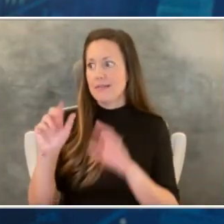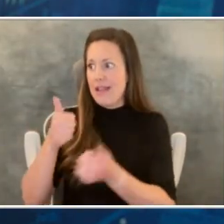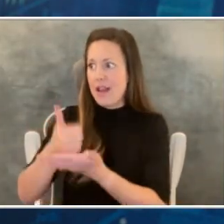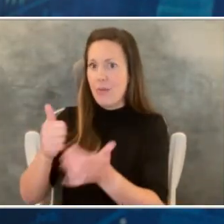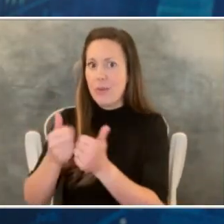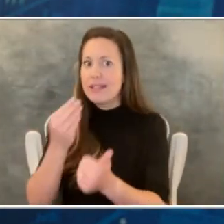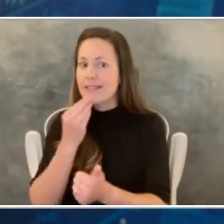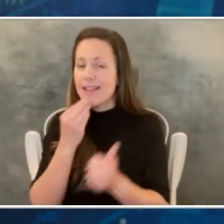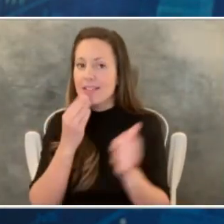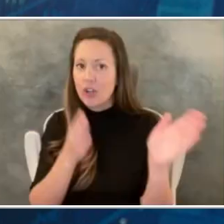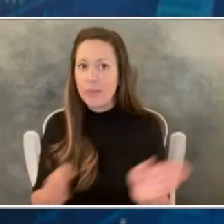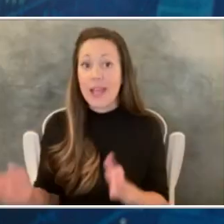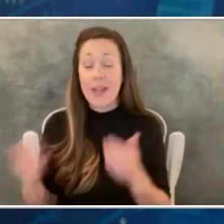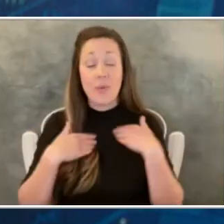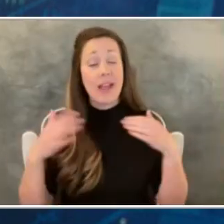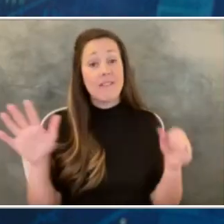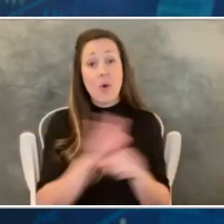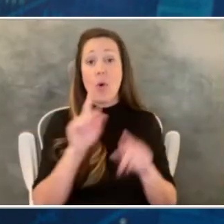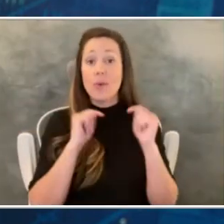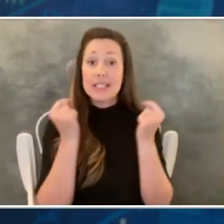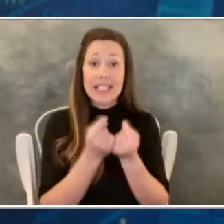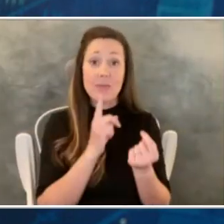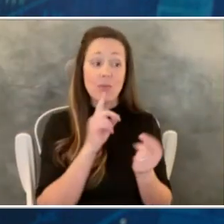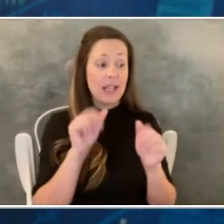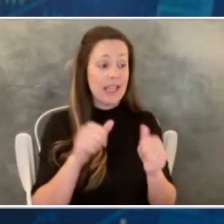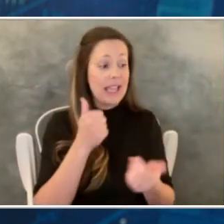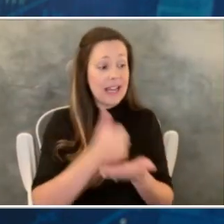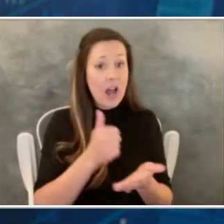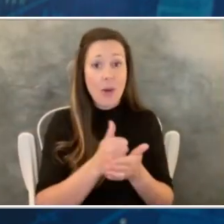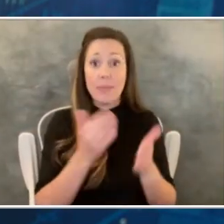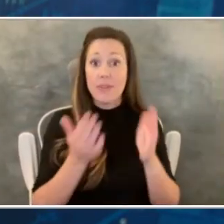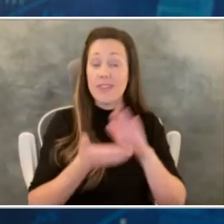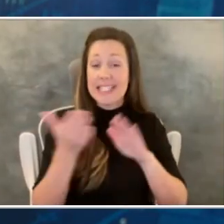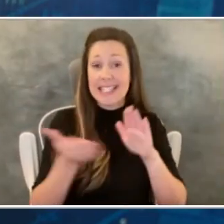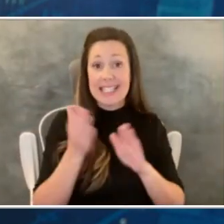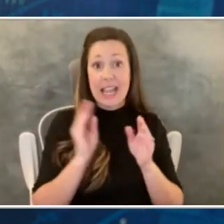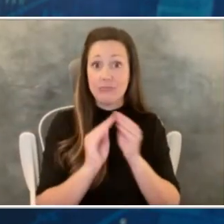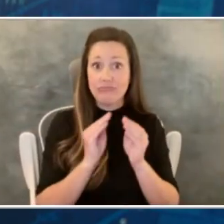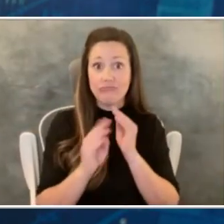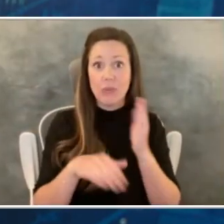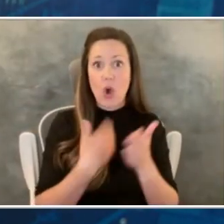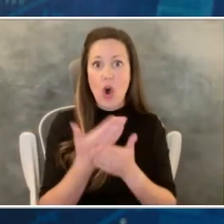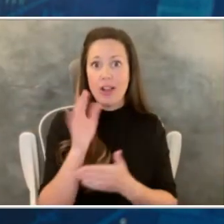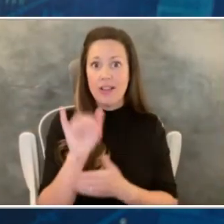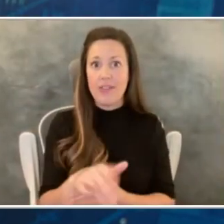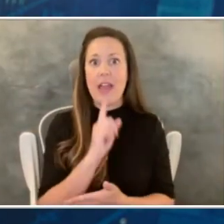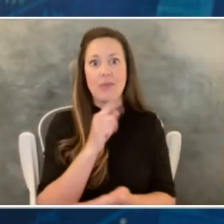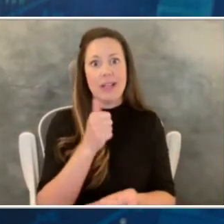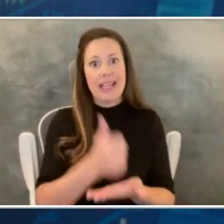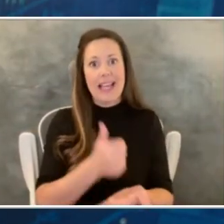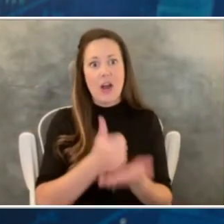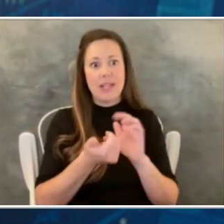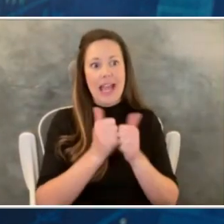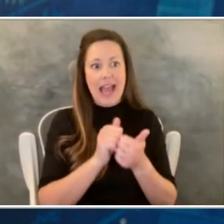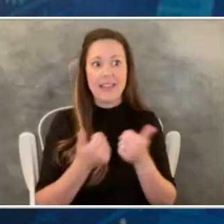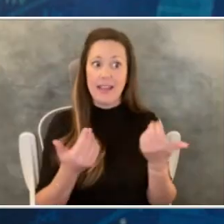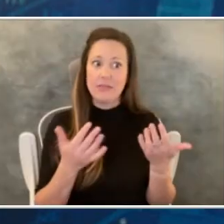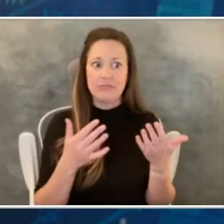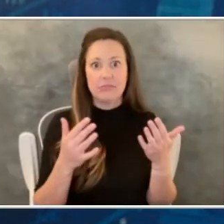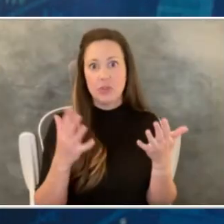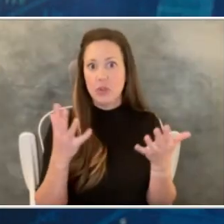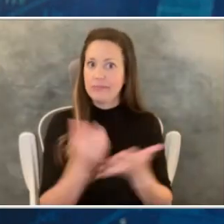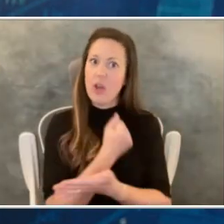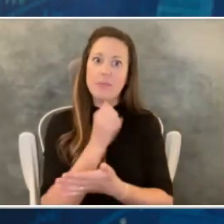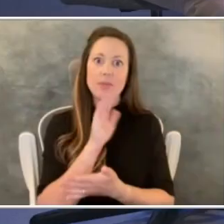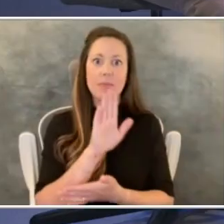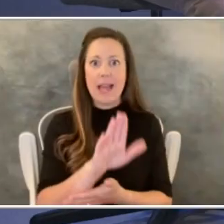to Andy and his colleagues, that can really help facilitate that and try to support the athlete from all of those avenues to optimize their return. So glad you